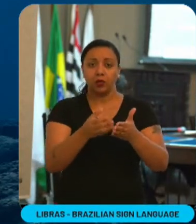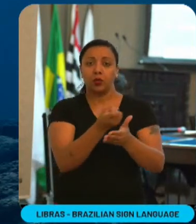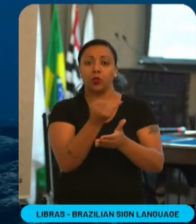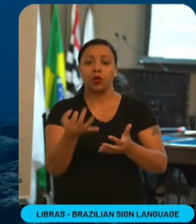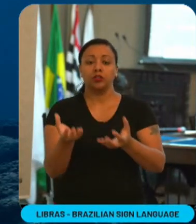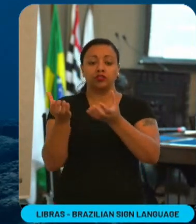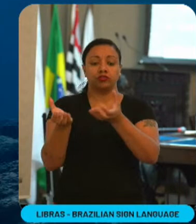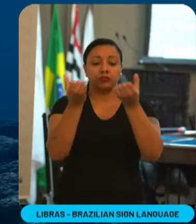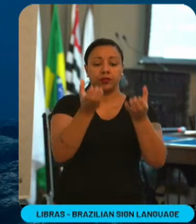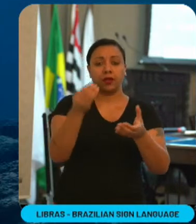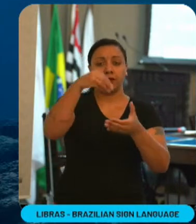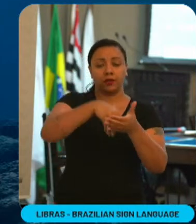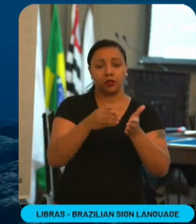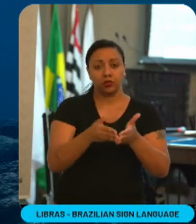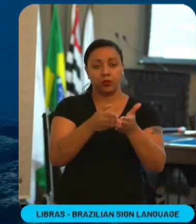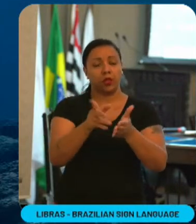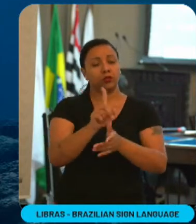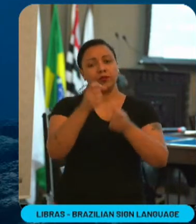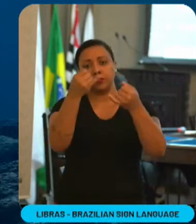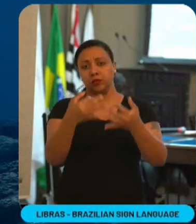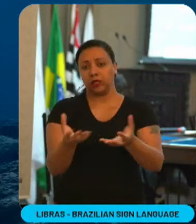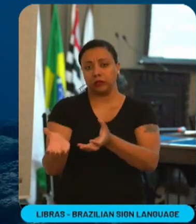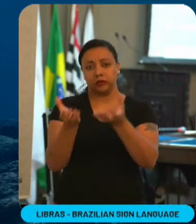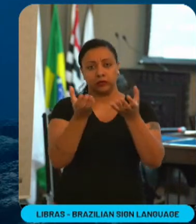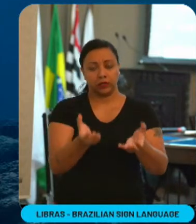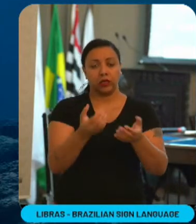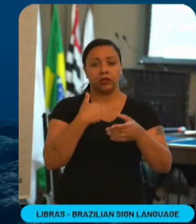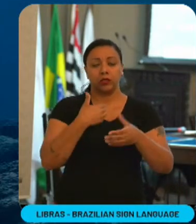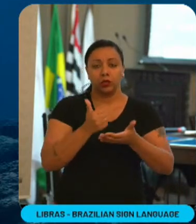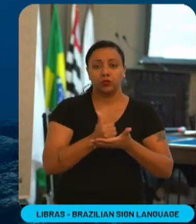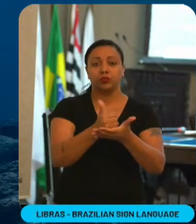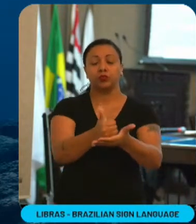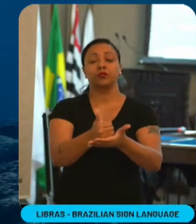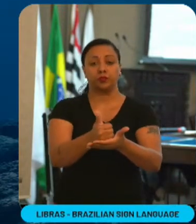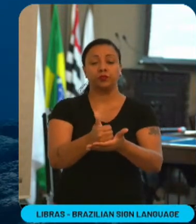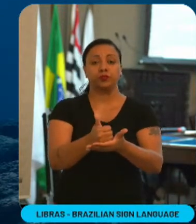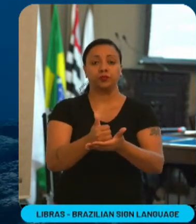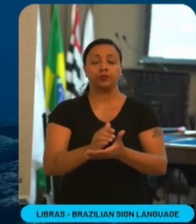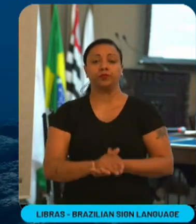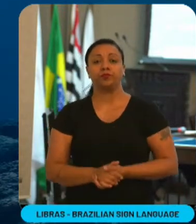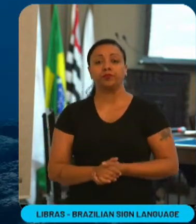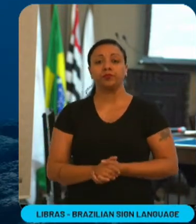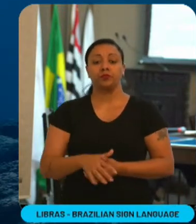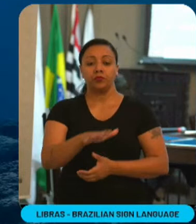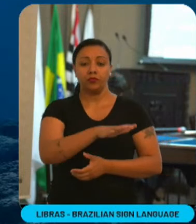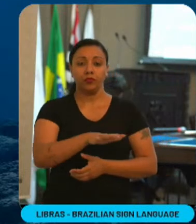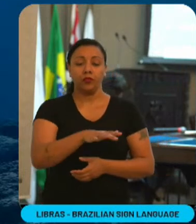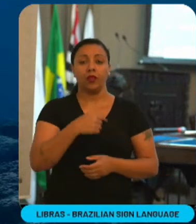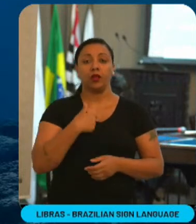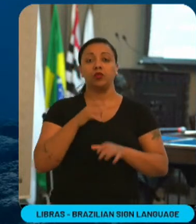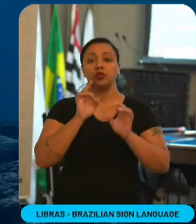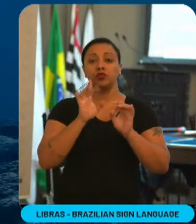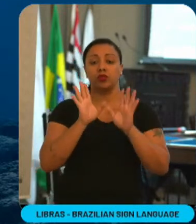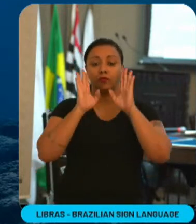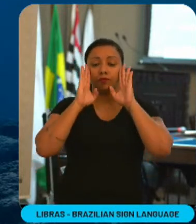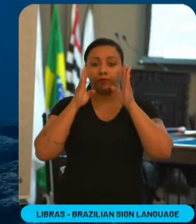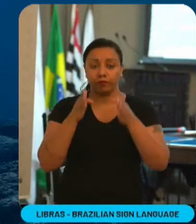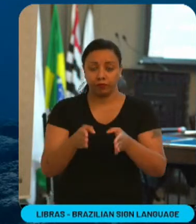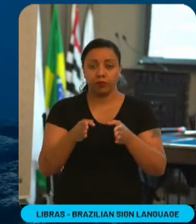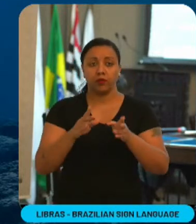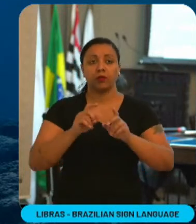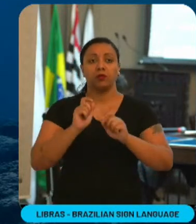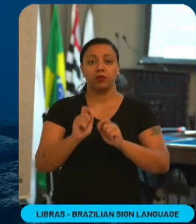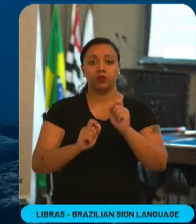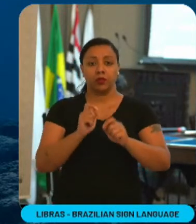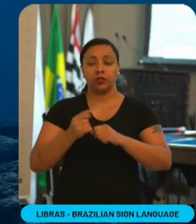can put in the load because of the decrease in water level, in water height.